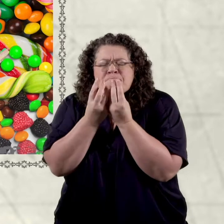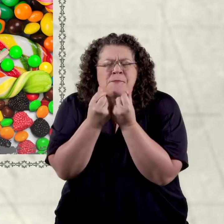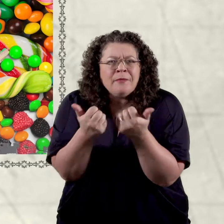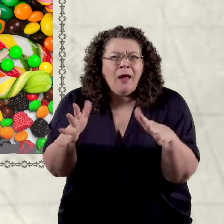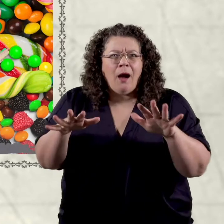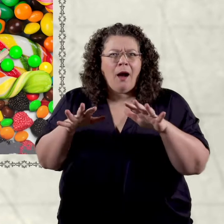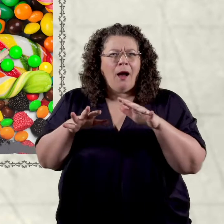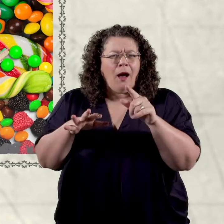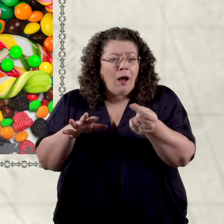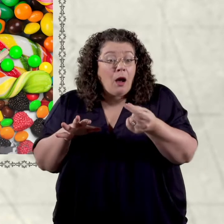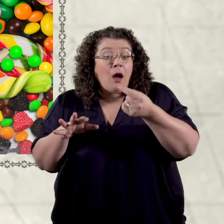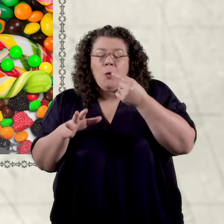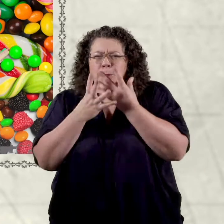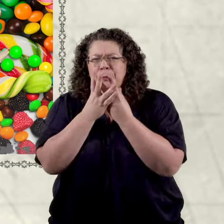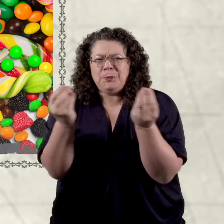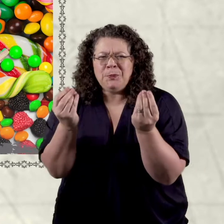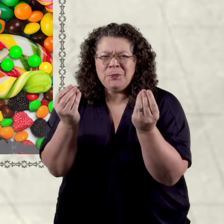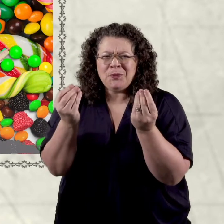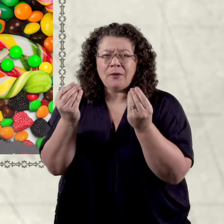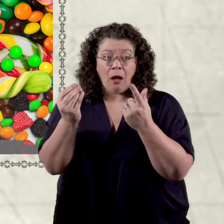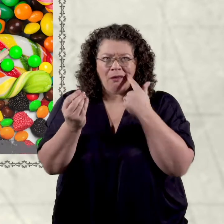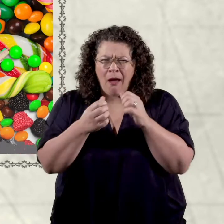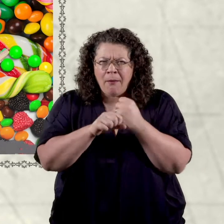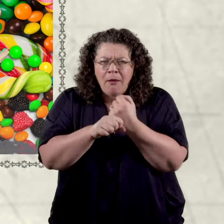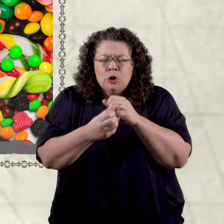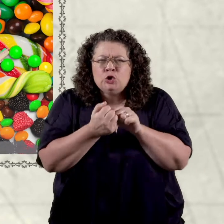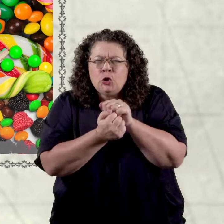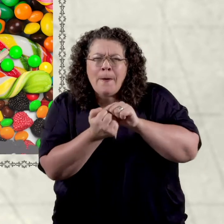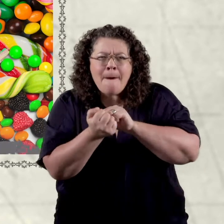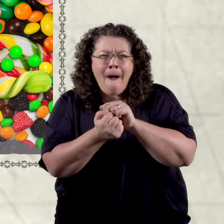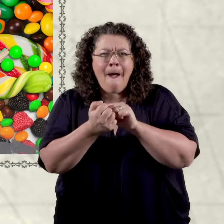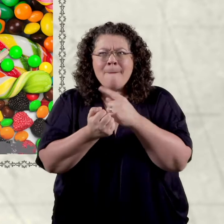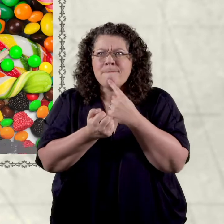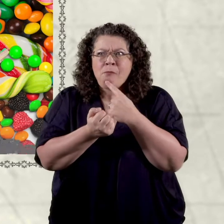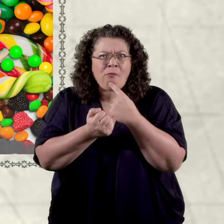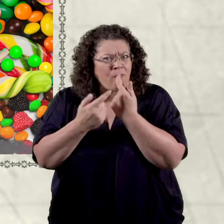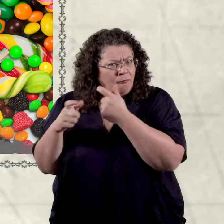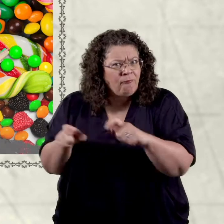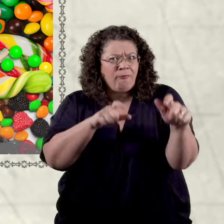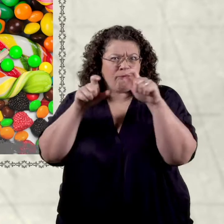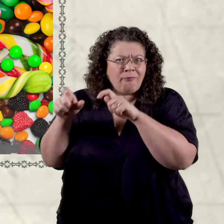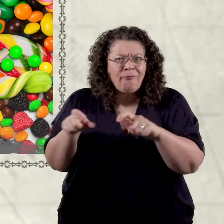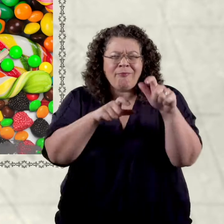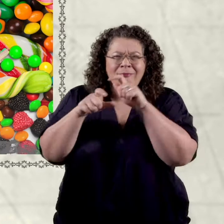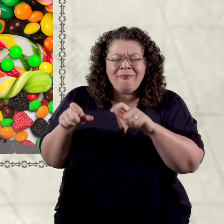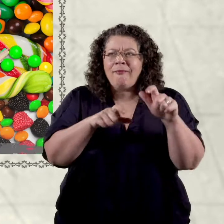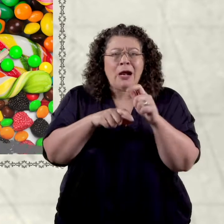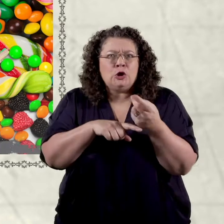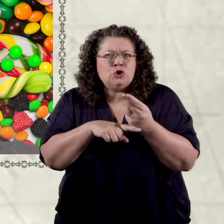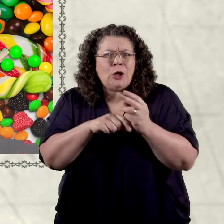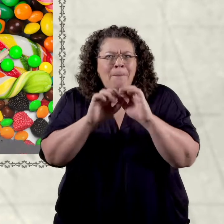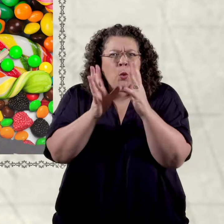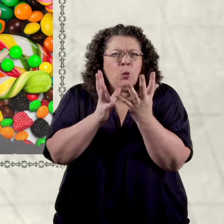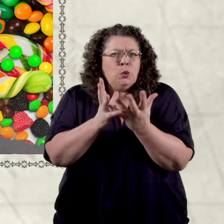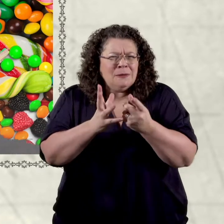them between your lips. He can make chewing gum that never loses its taste, and sugar balloons that you can